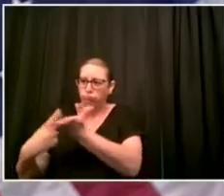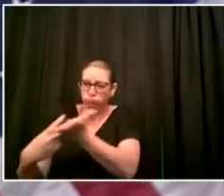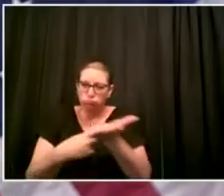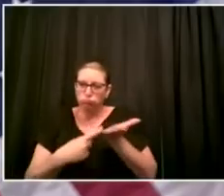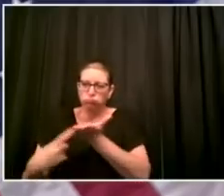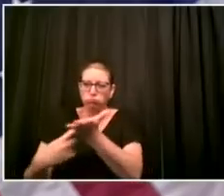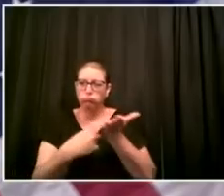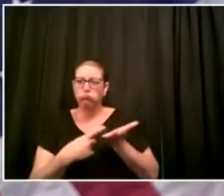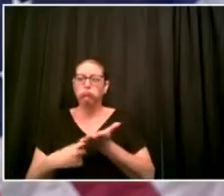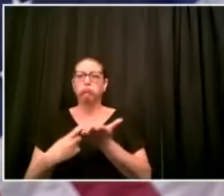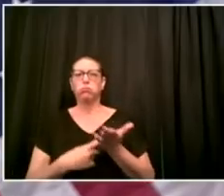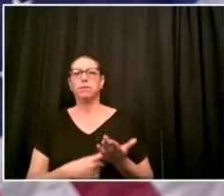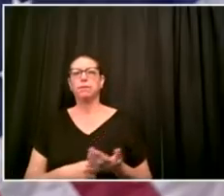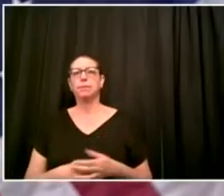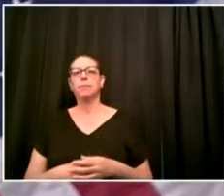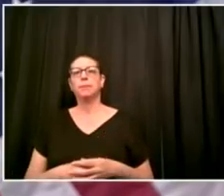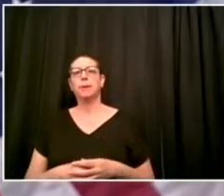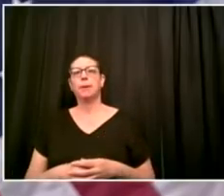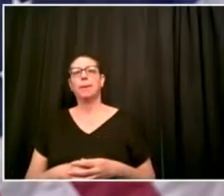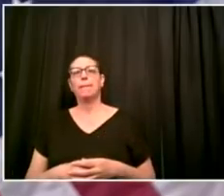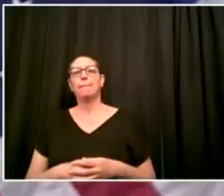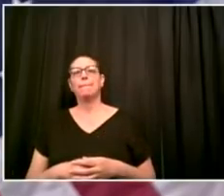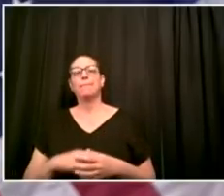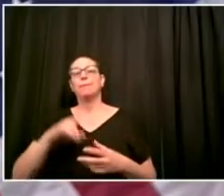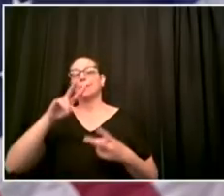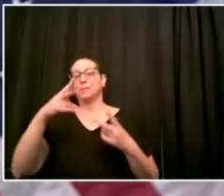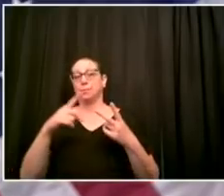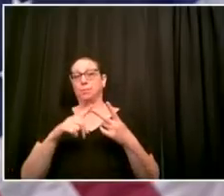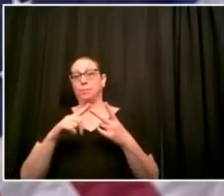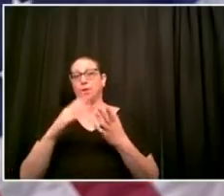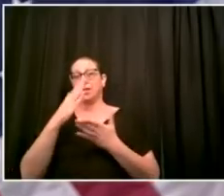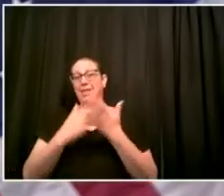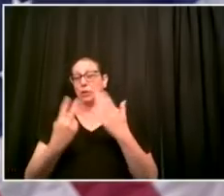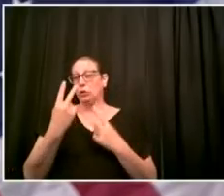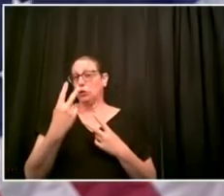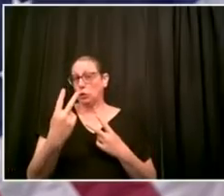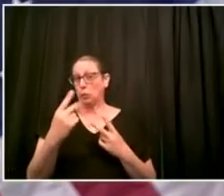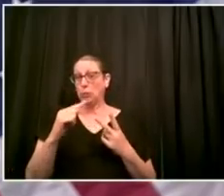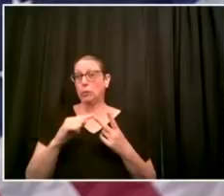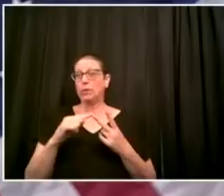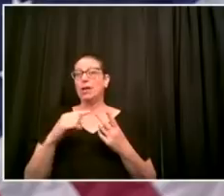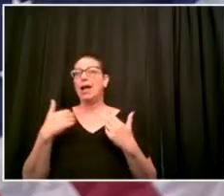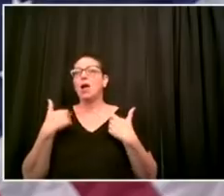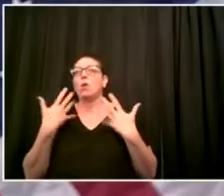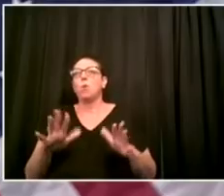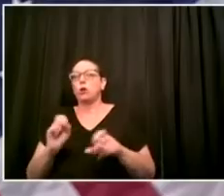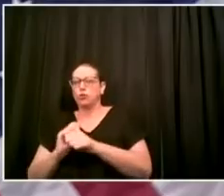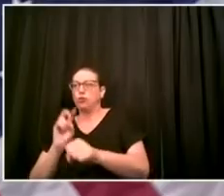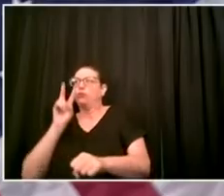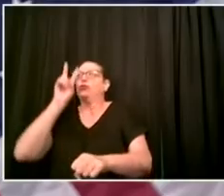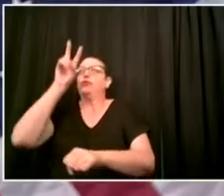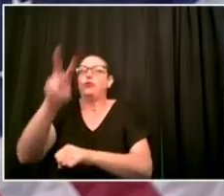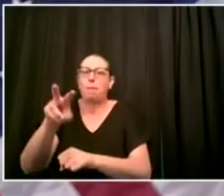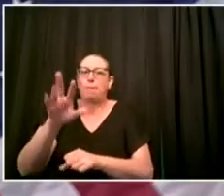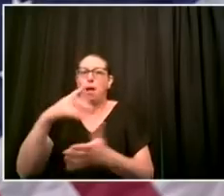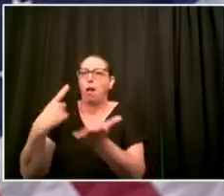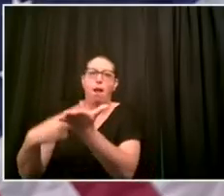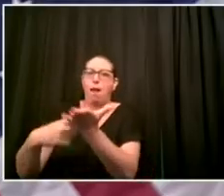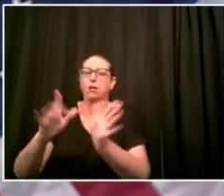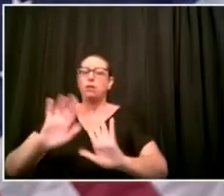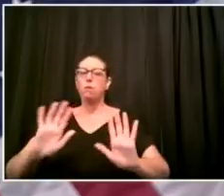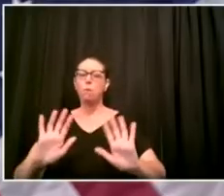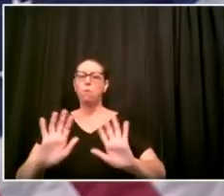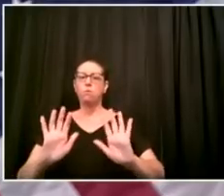restart. In terms of phase two, I don't want to get ahead of ourselves. We still have to get to phase one, and we have to prove that phase one